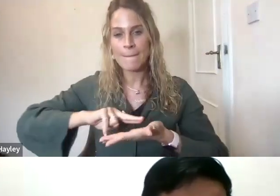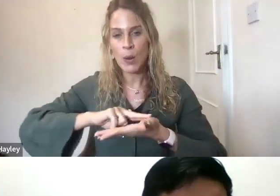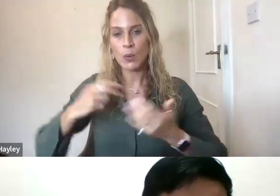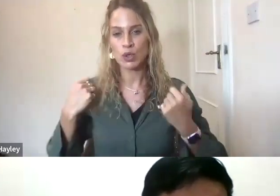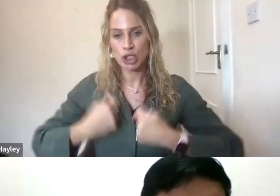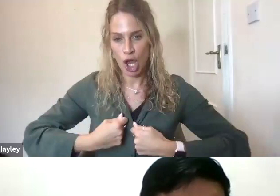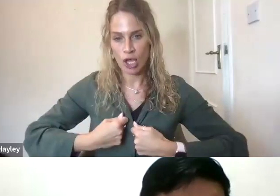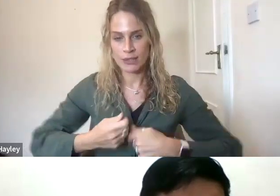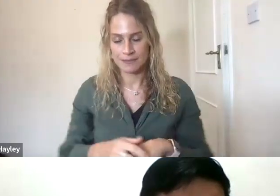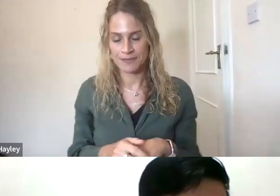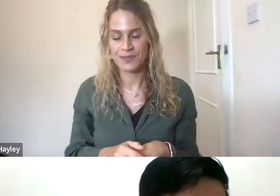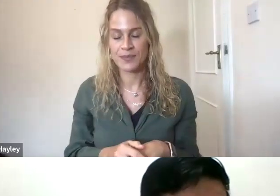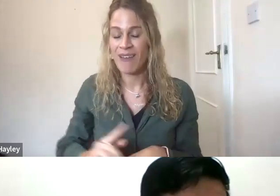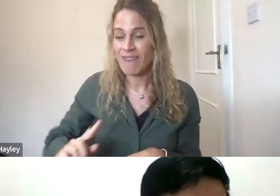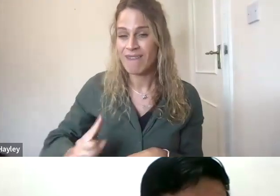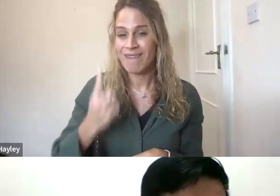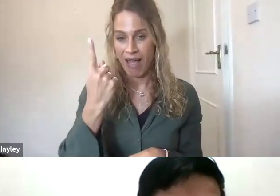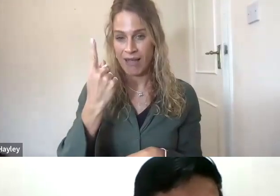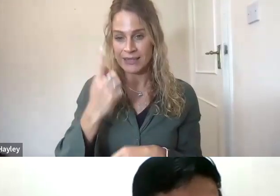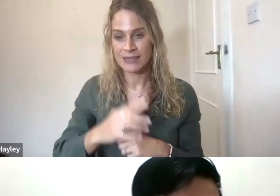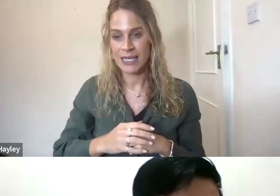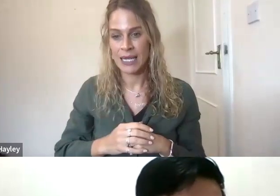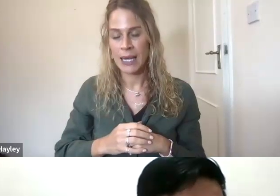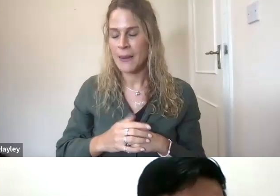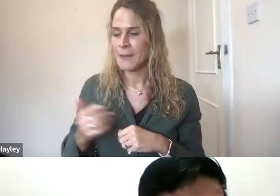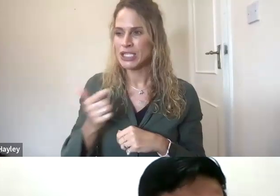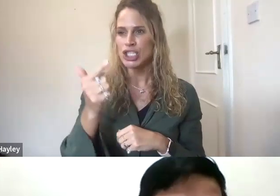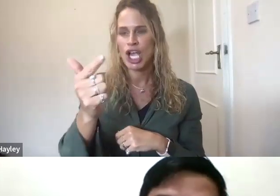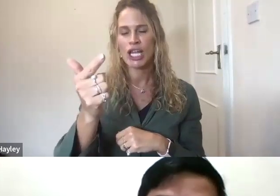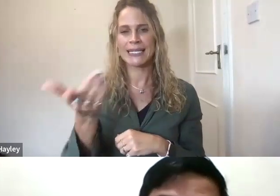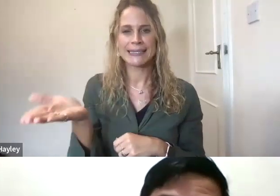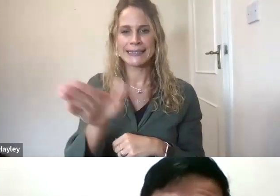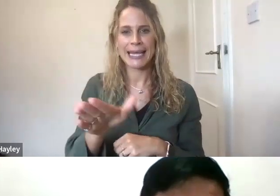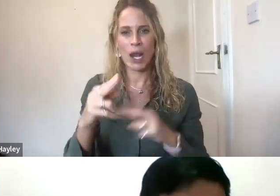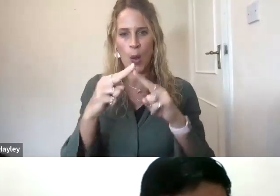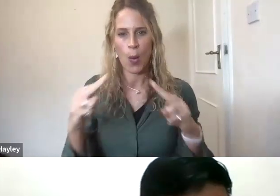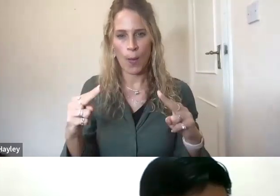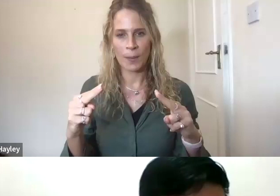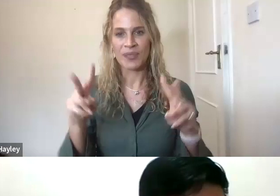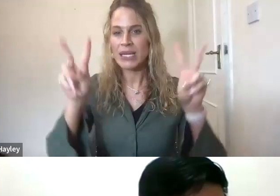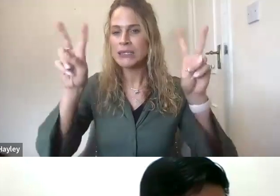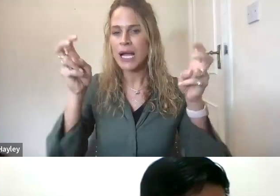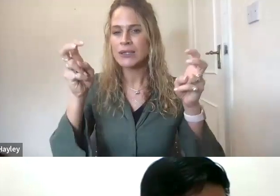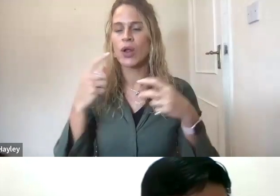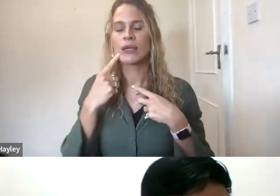poem is by Genevieve Asenjo. It's titled Let Us Learn from the